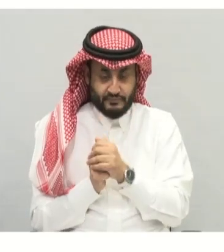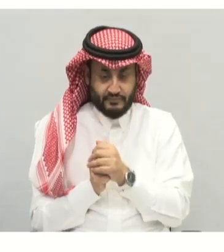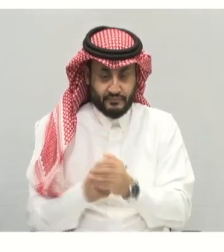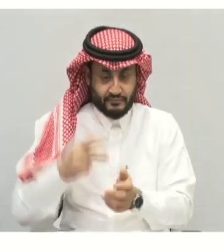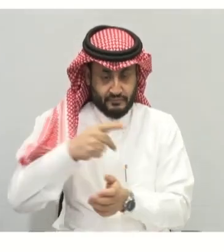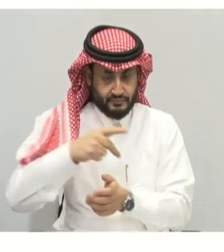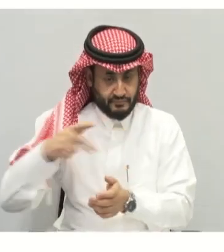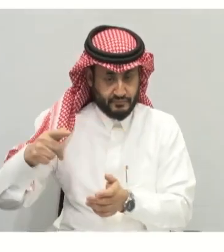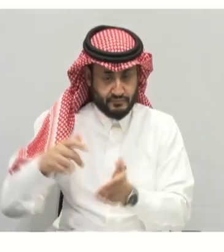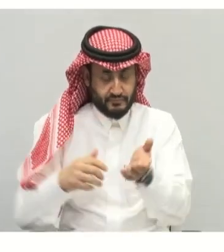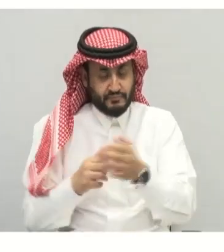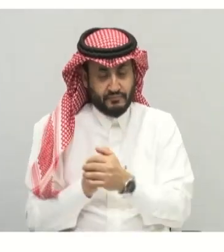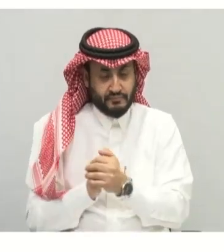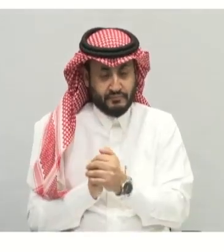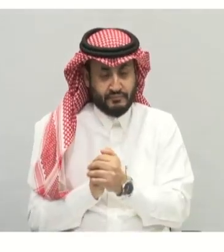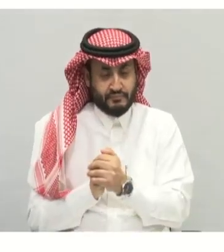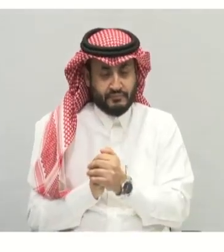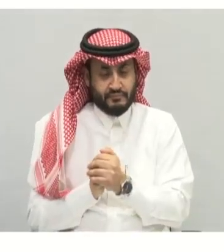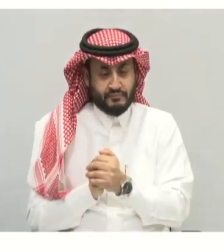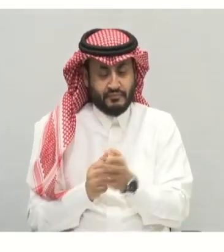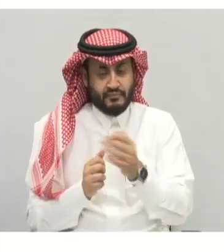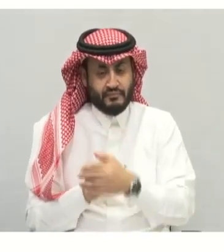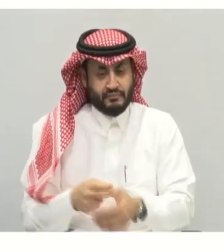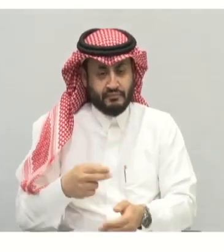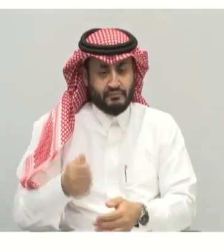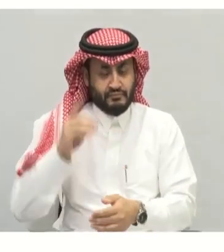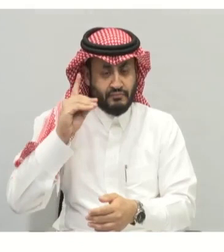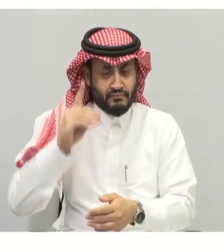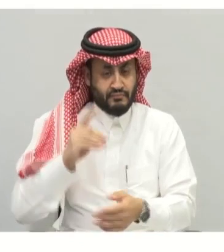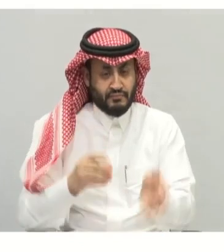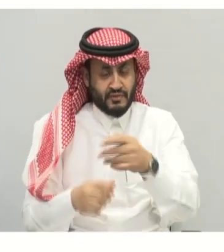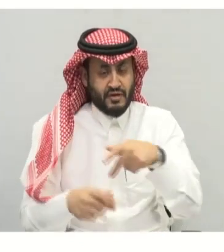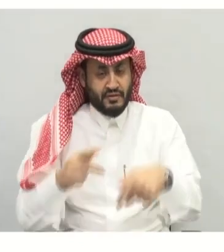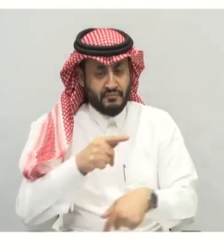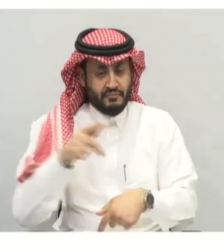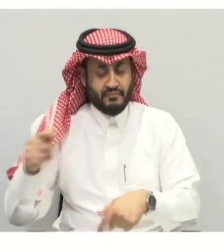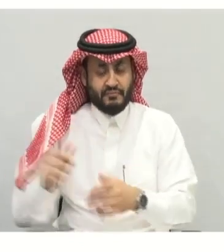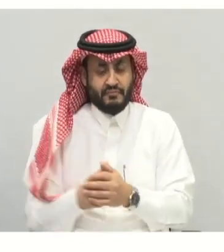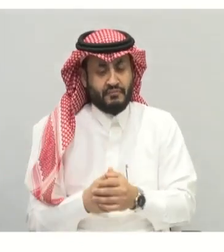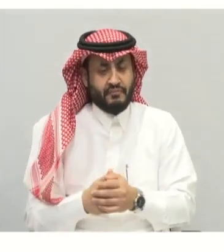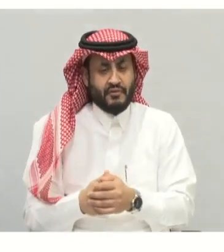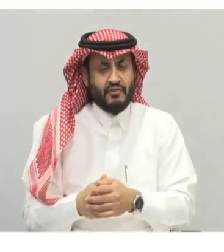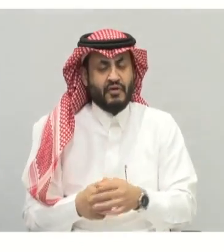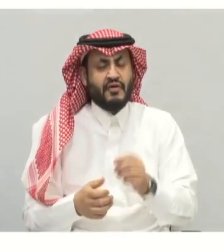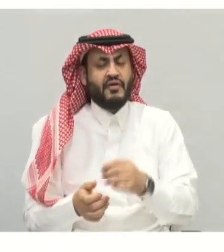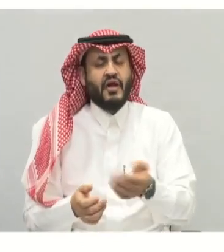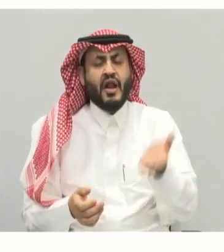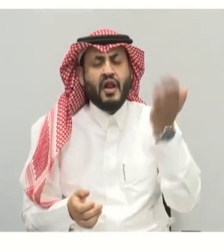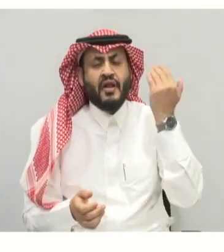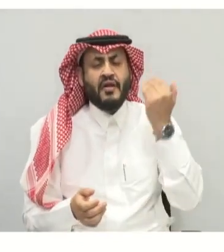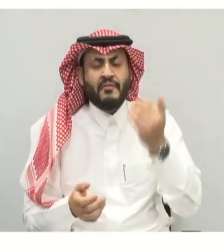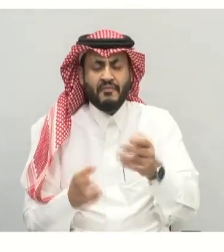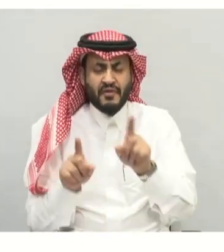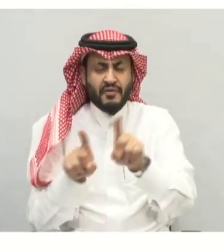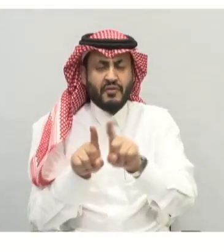we use the best perfect tense which has had plus best participle just to indicate that an action has happened before another